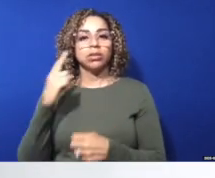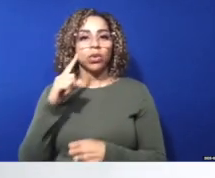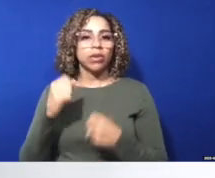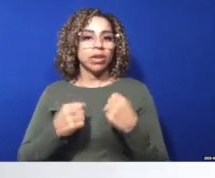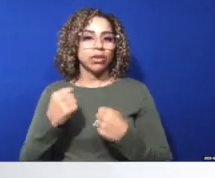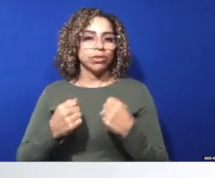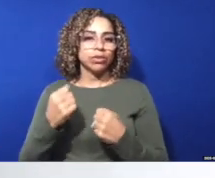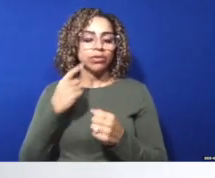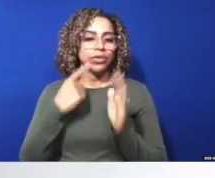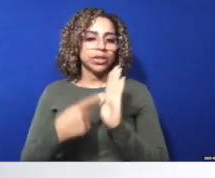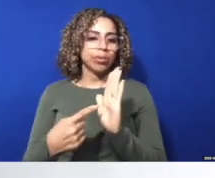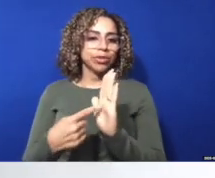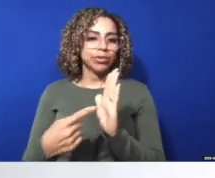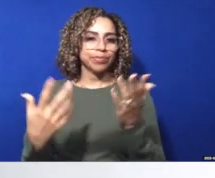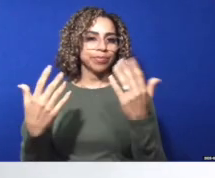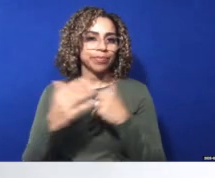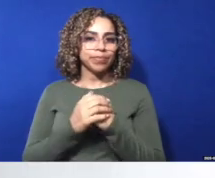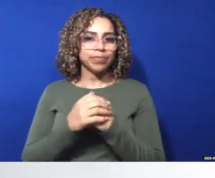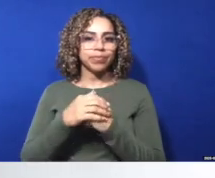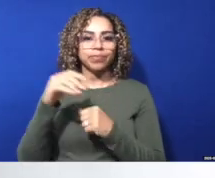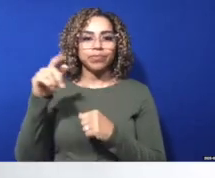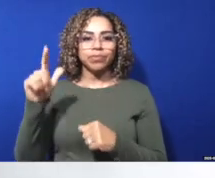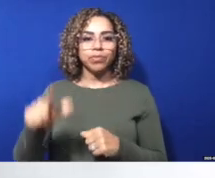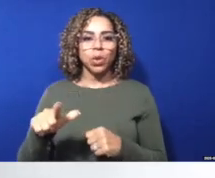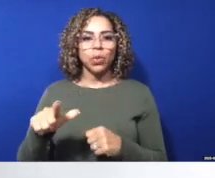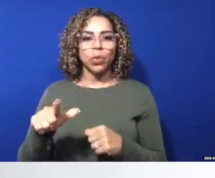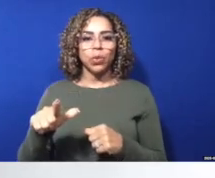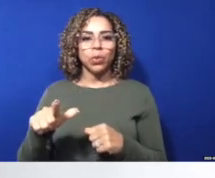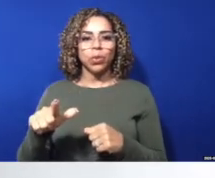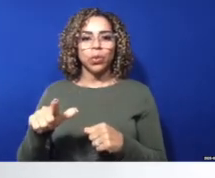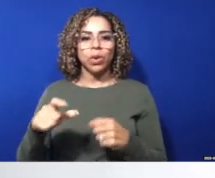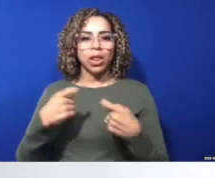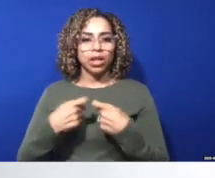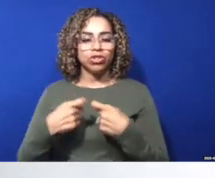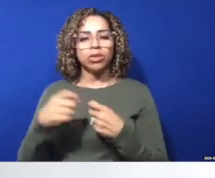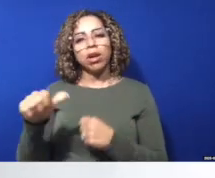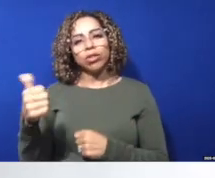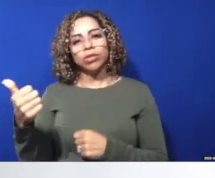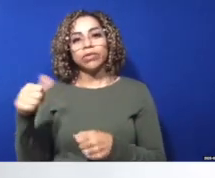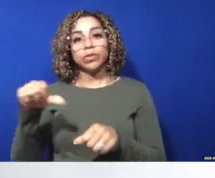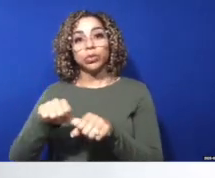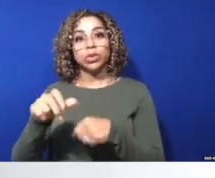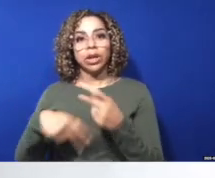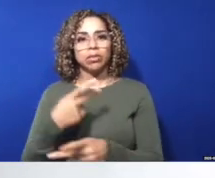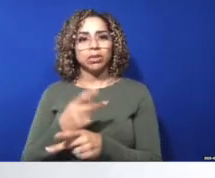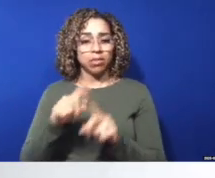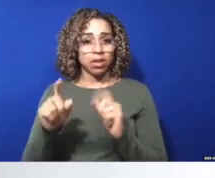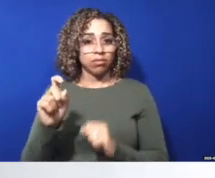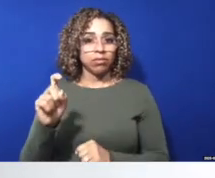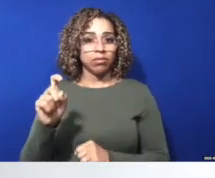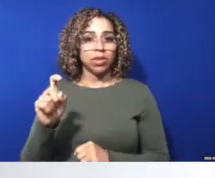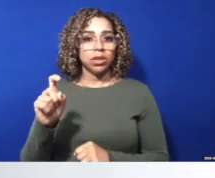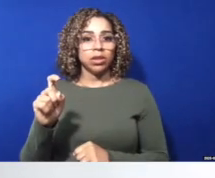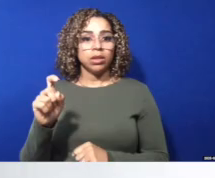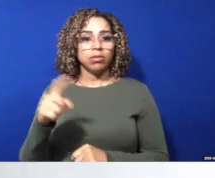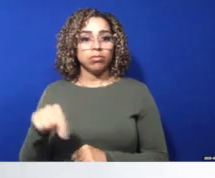like light or low, I guess, electric and alternative fuel types. But is there an effort to have more